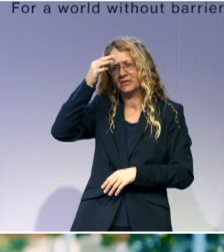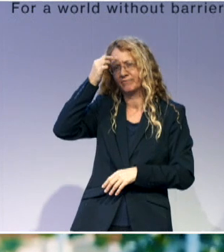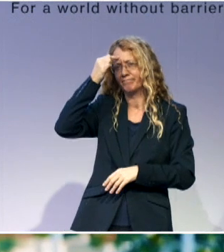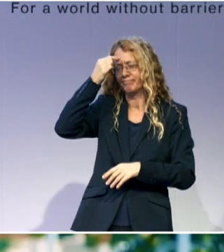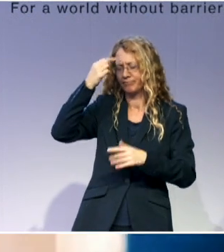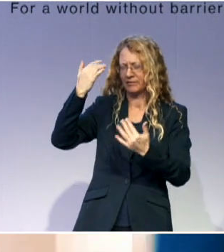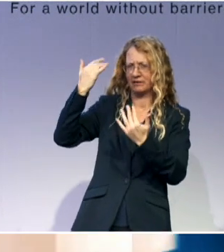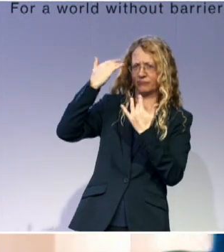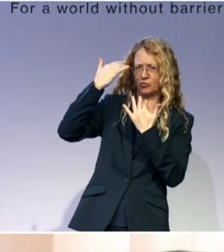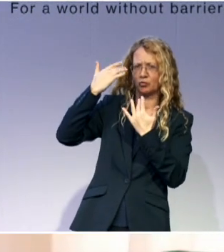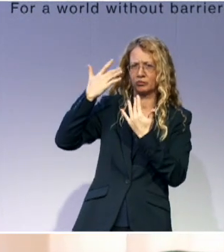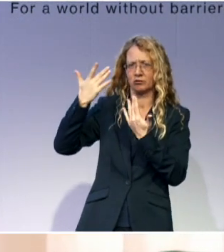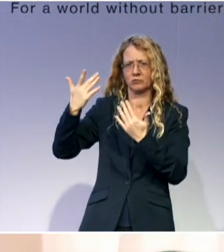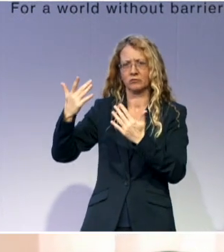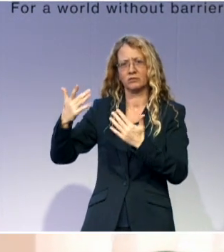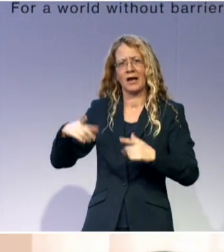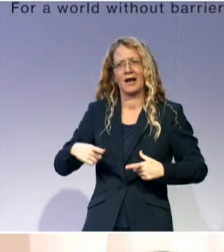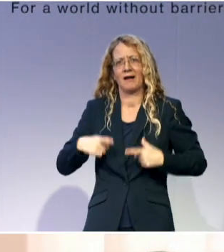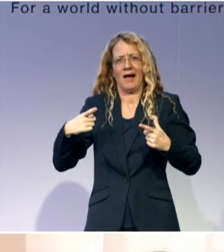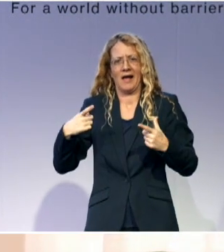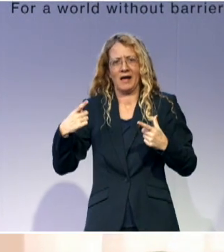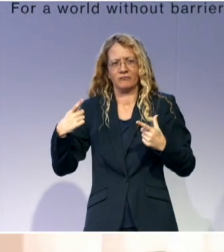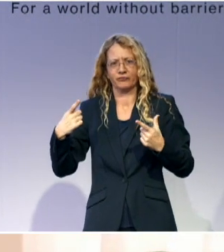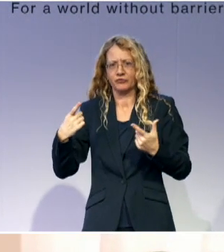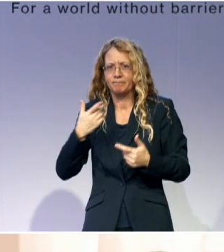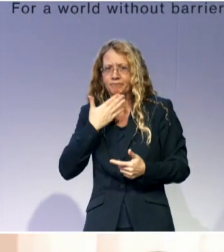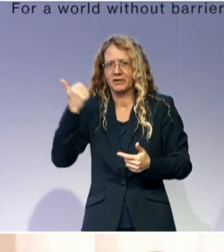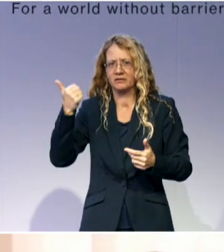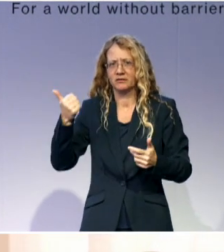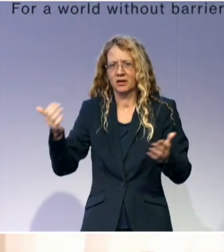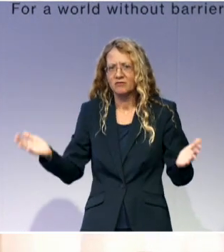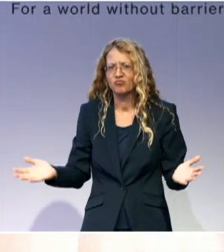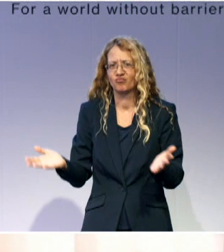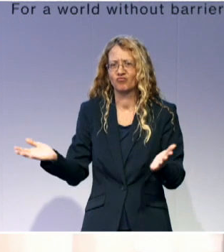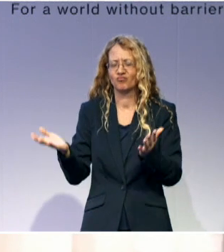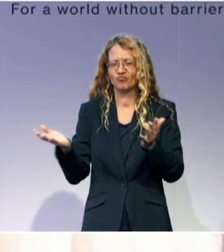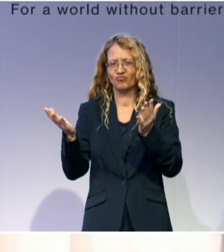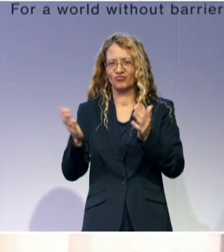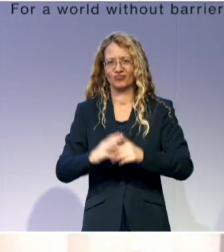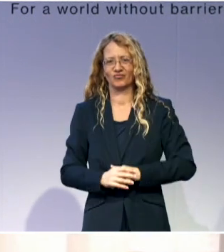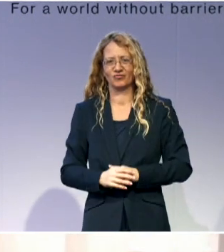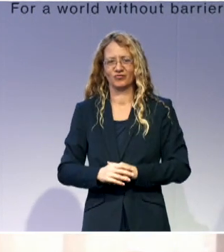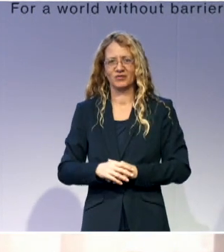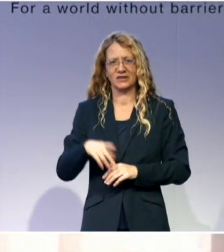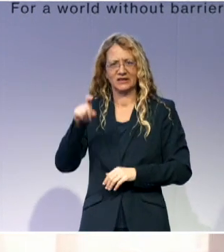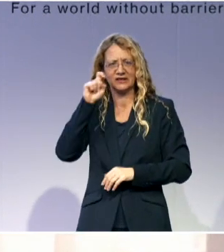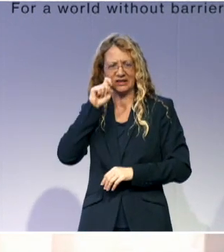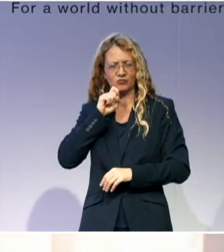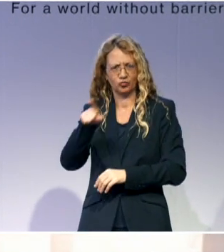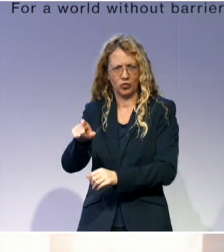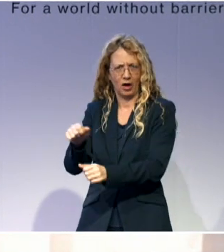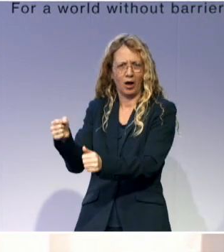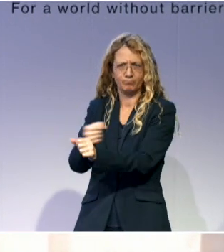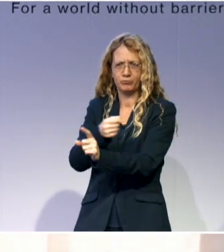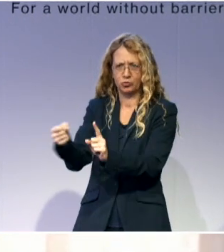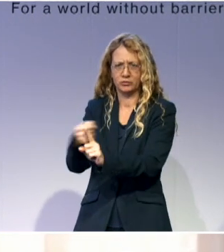who live with post-traumatic stress disorder as a result of sexual abuse. The Ford's shared apartments offer a safe environment